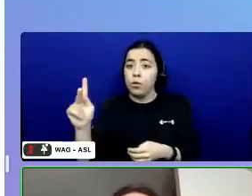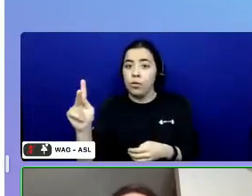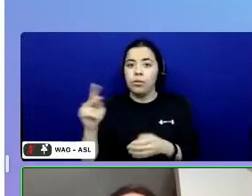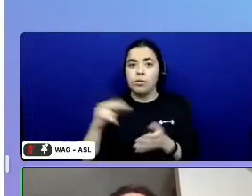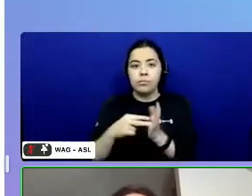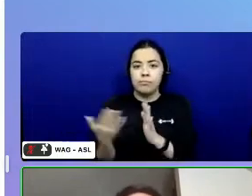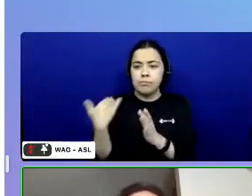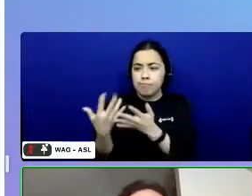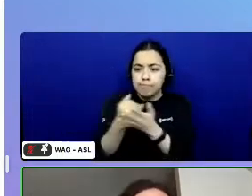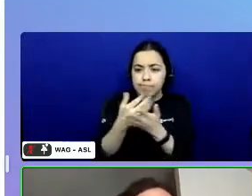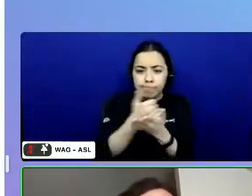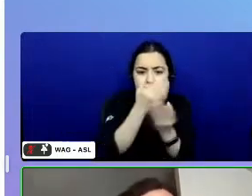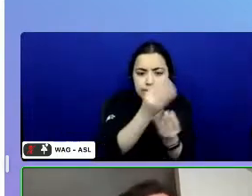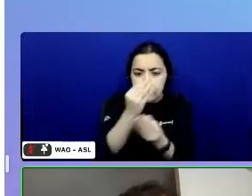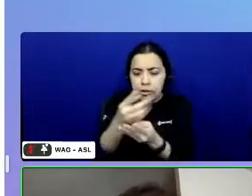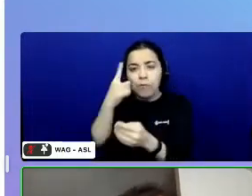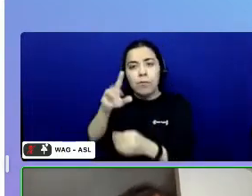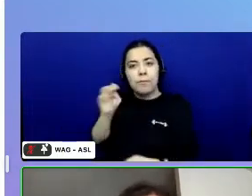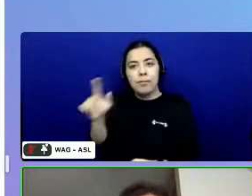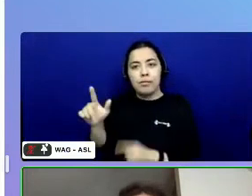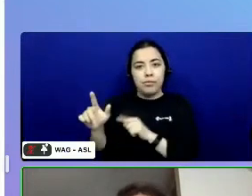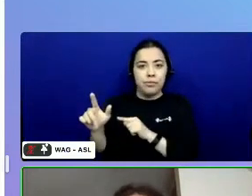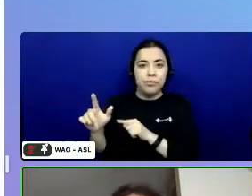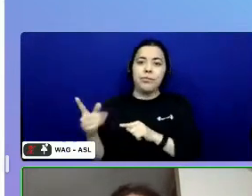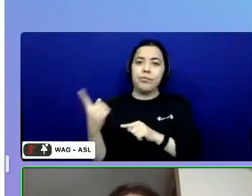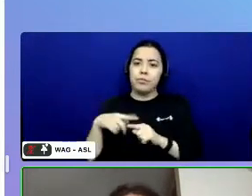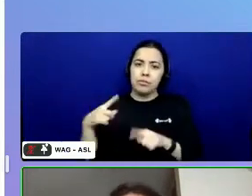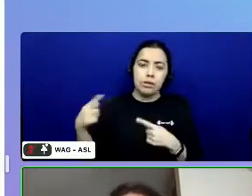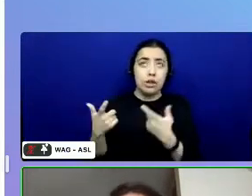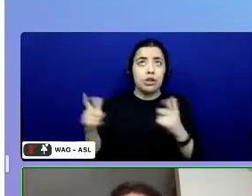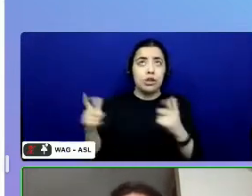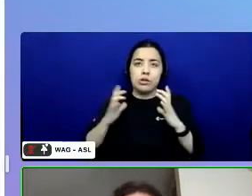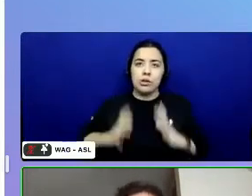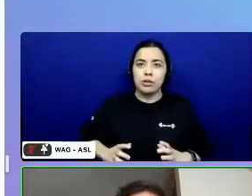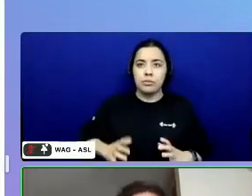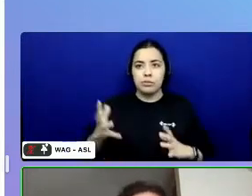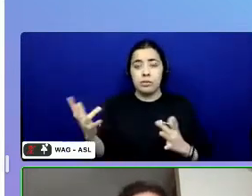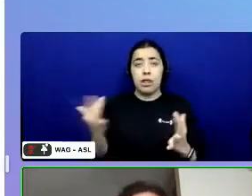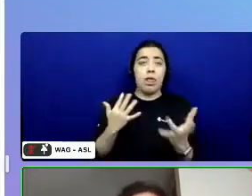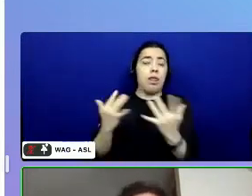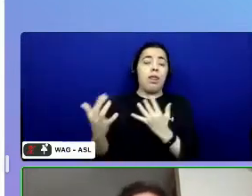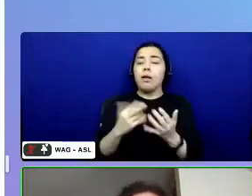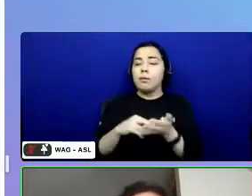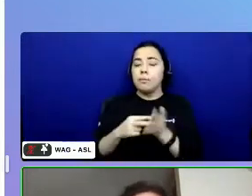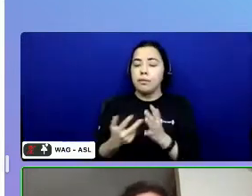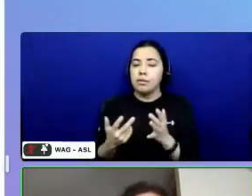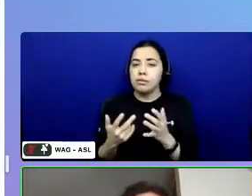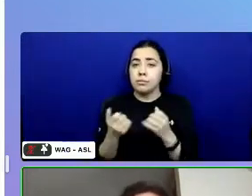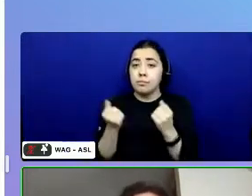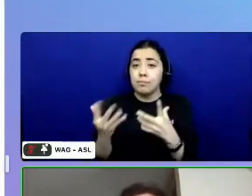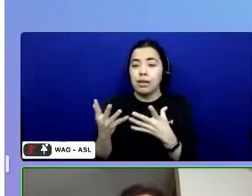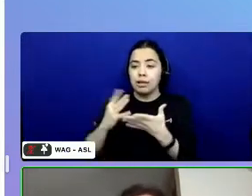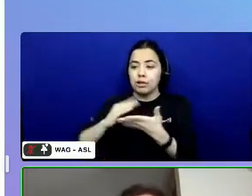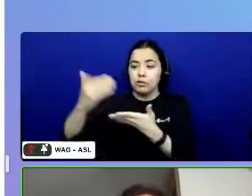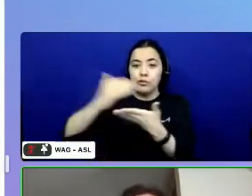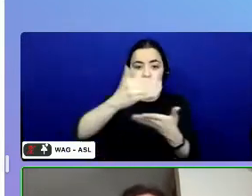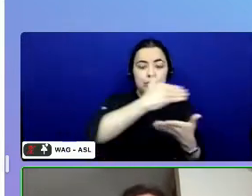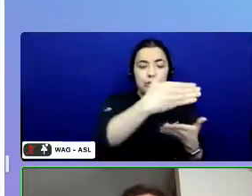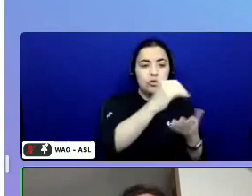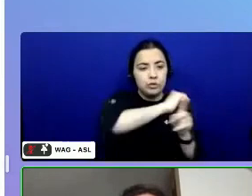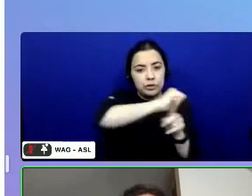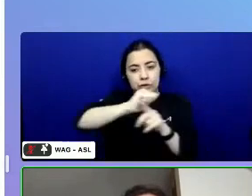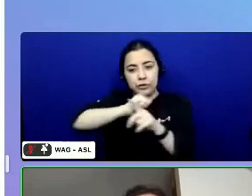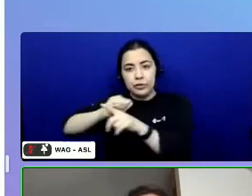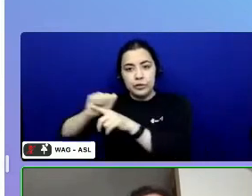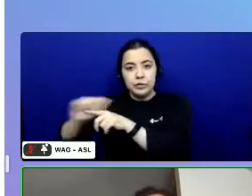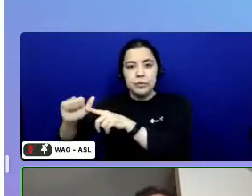data. We have a huge amount of customers and thus a huge amount of screens that we can train on. Our algorithms